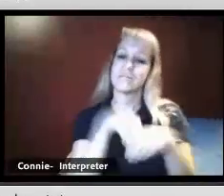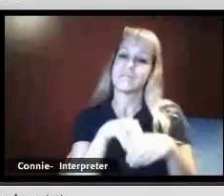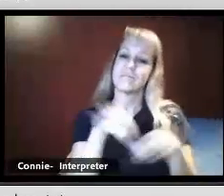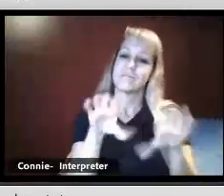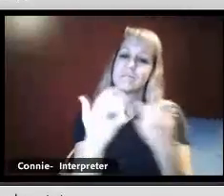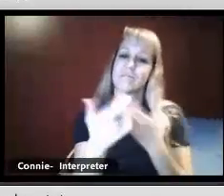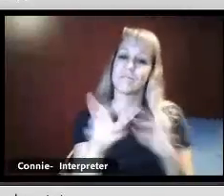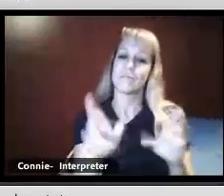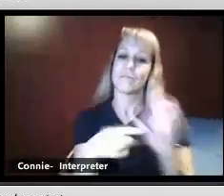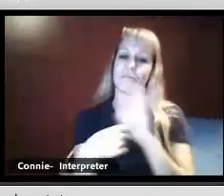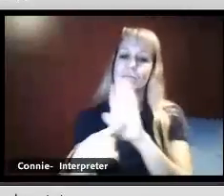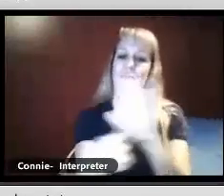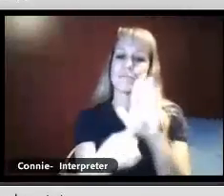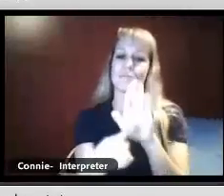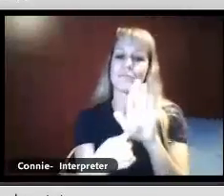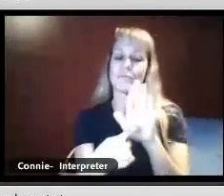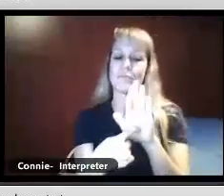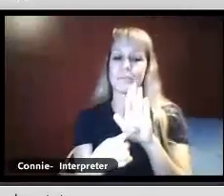illustrate